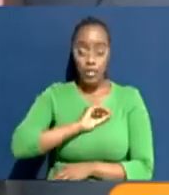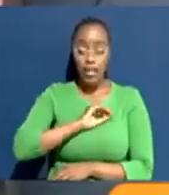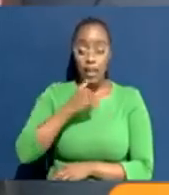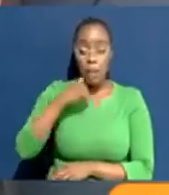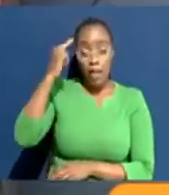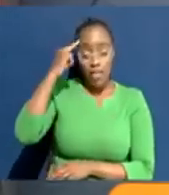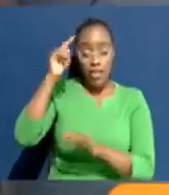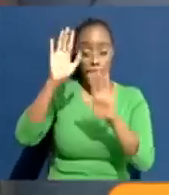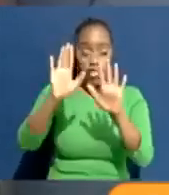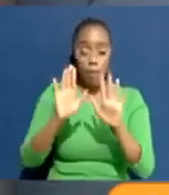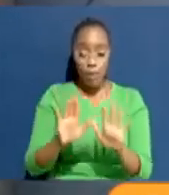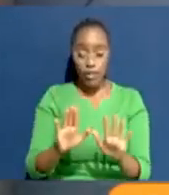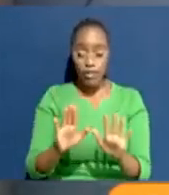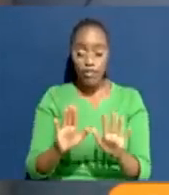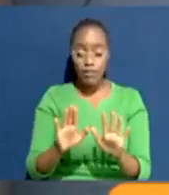think it is important